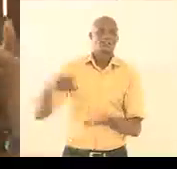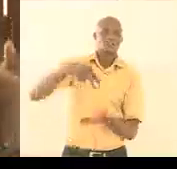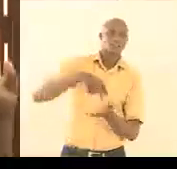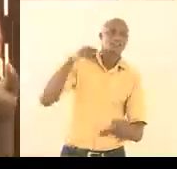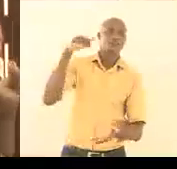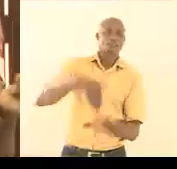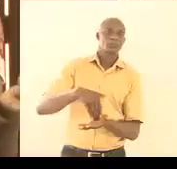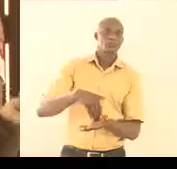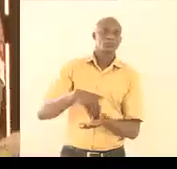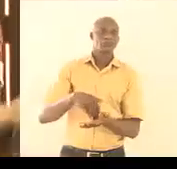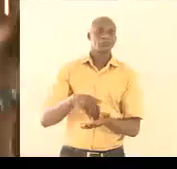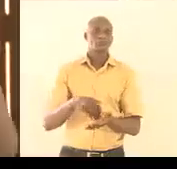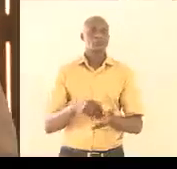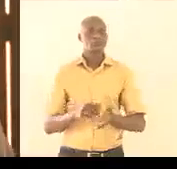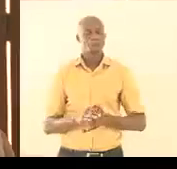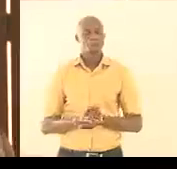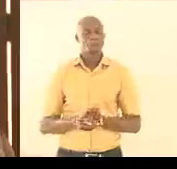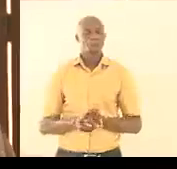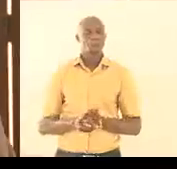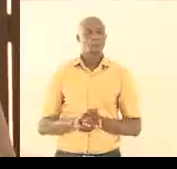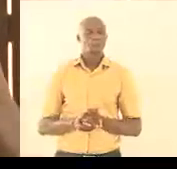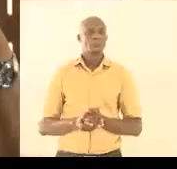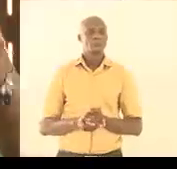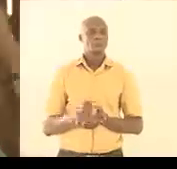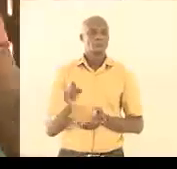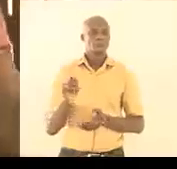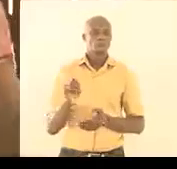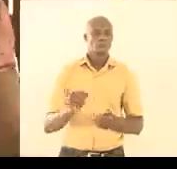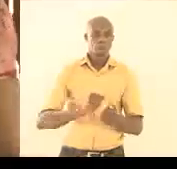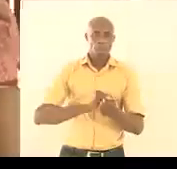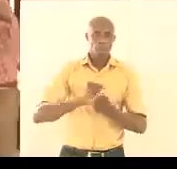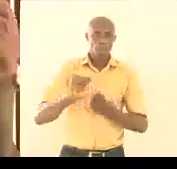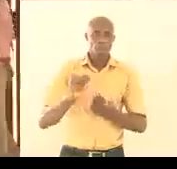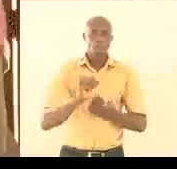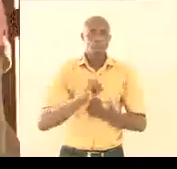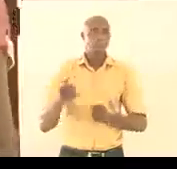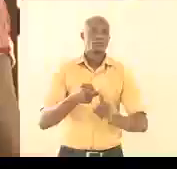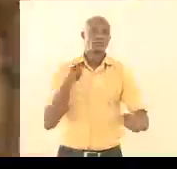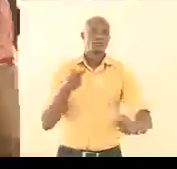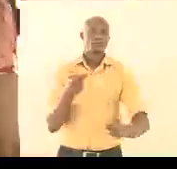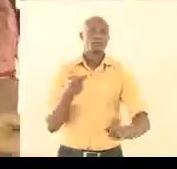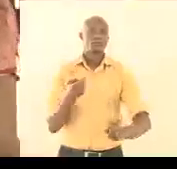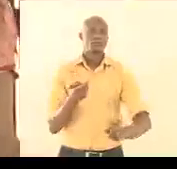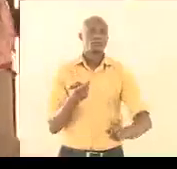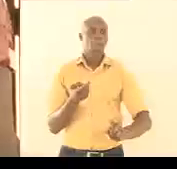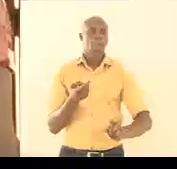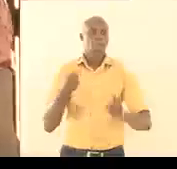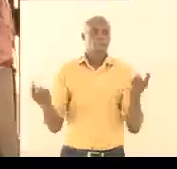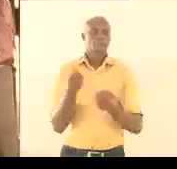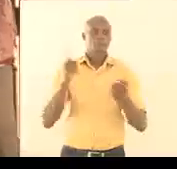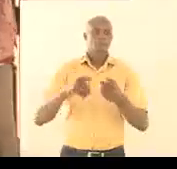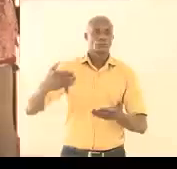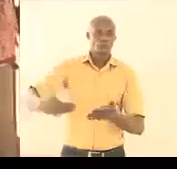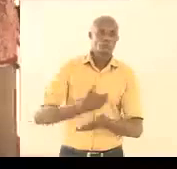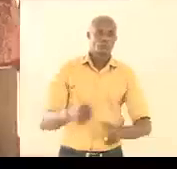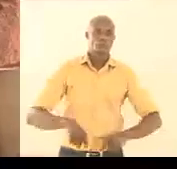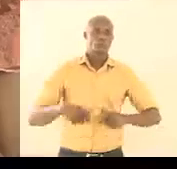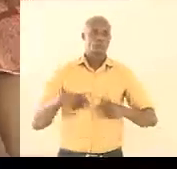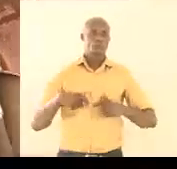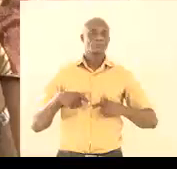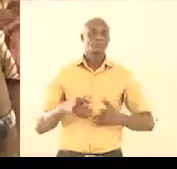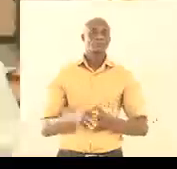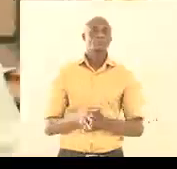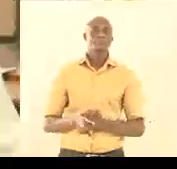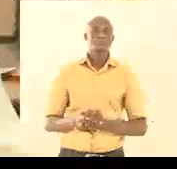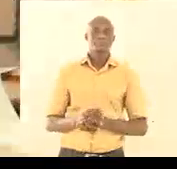Yes. Then it's the expiation for our sins. So passing from sin into holiness, death into new life. That's